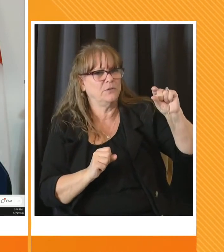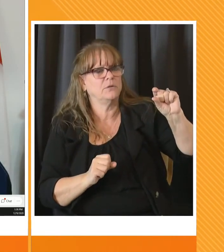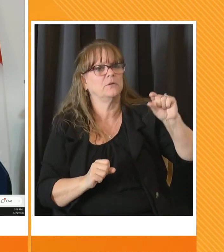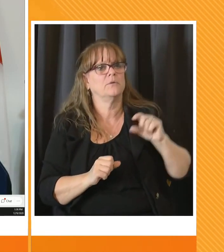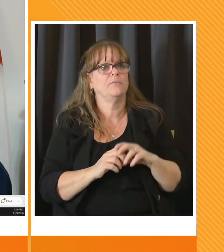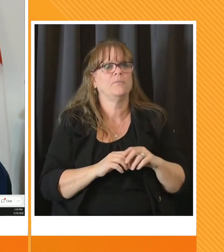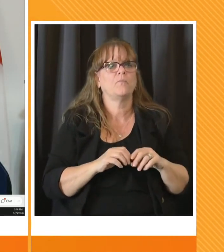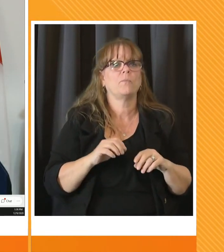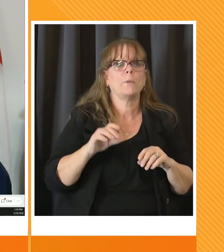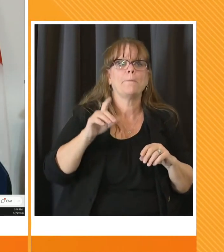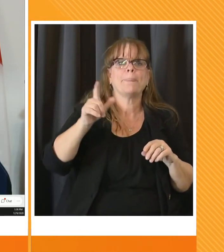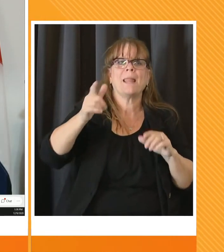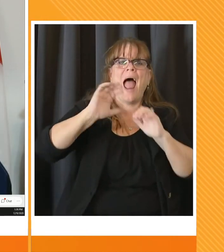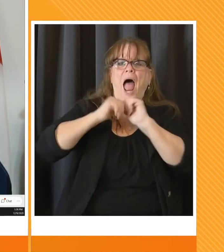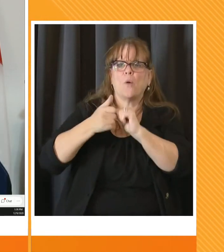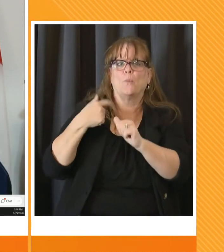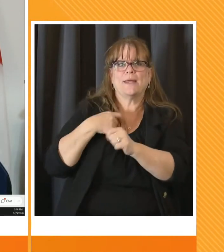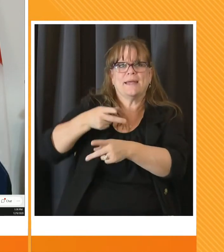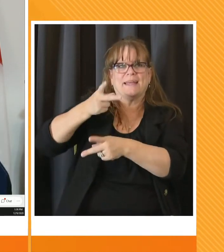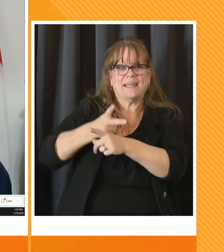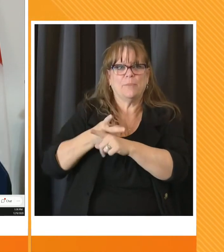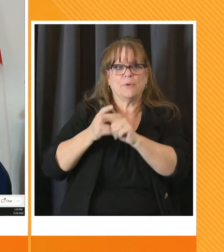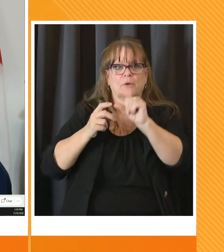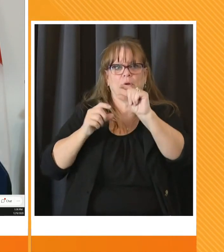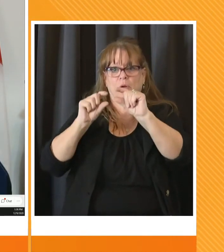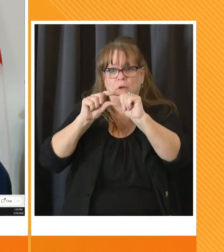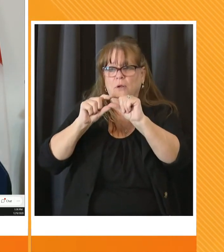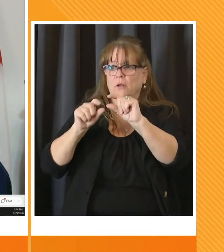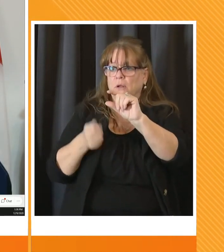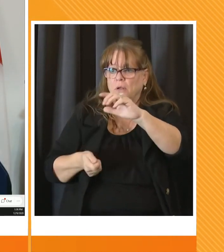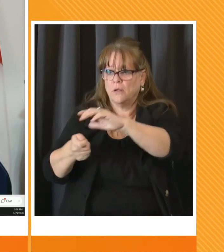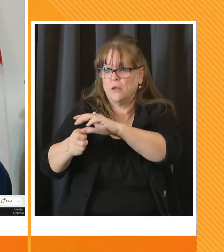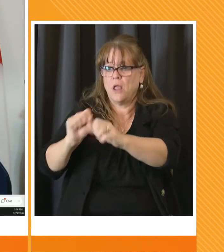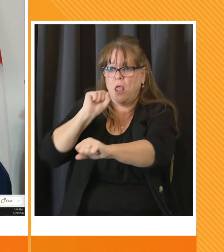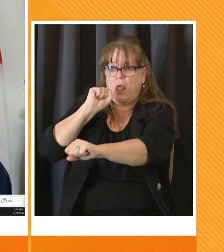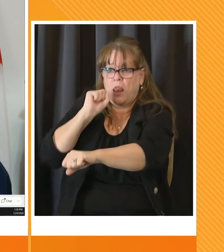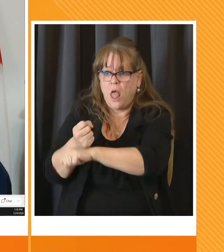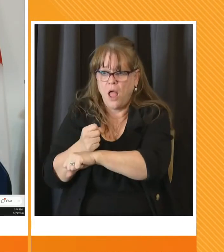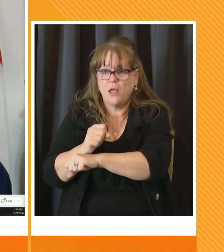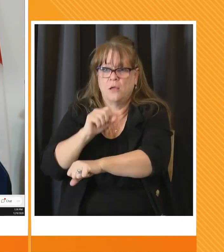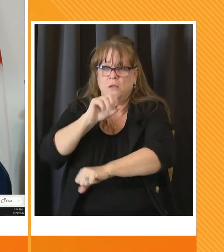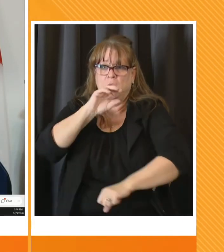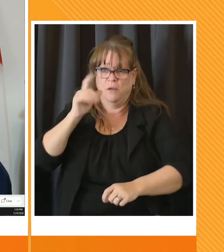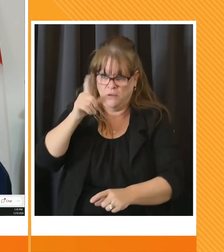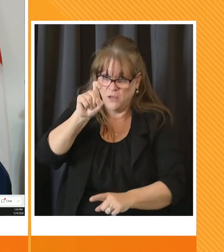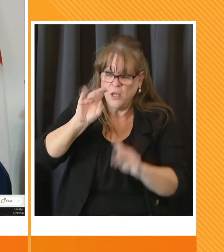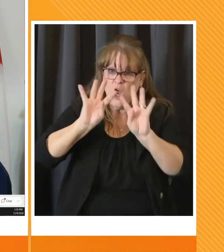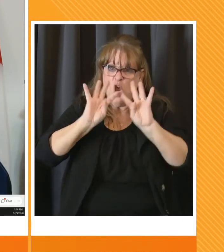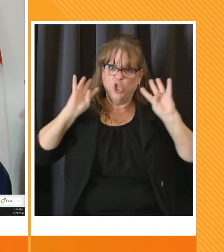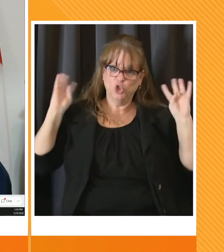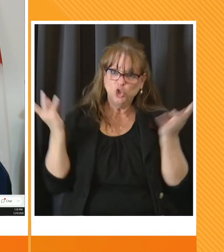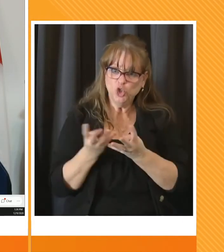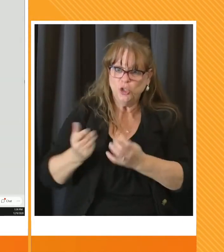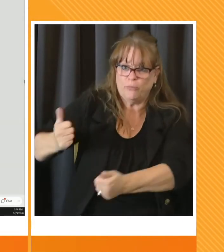secure facilities, military Yep, facilities, good. civilian? Yeah, we'll what have go you? to General Sherman and on that.